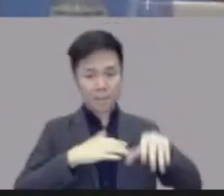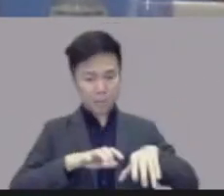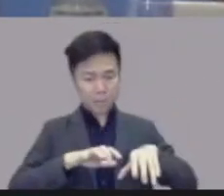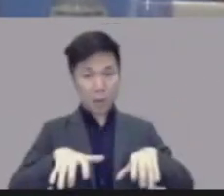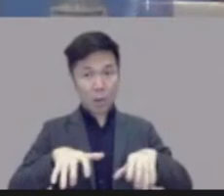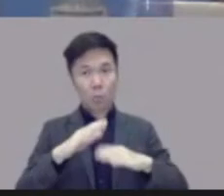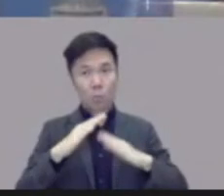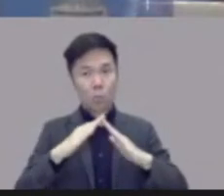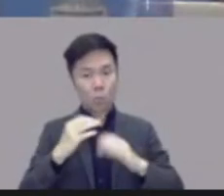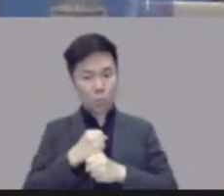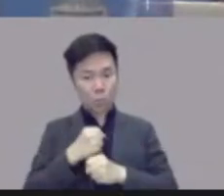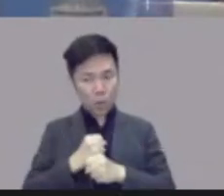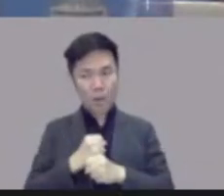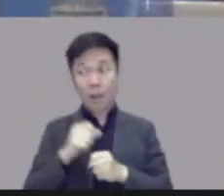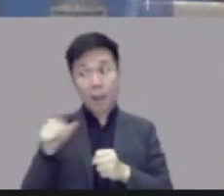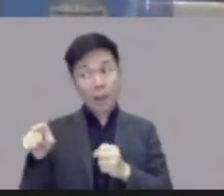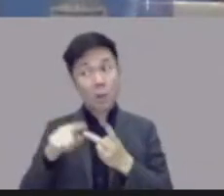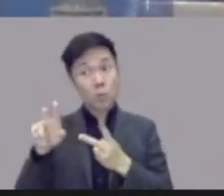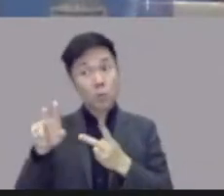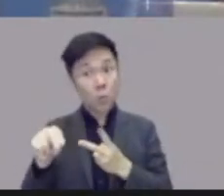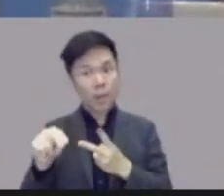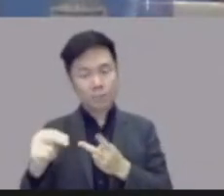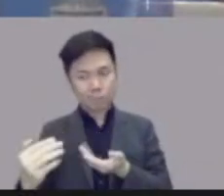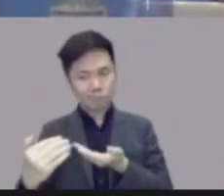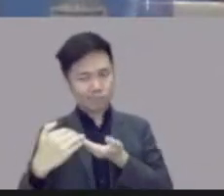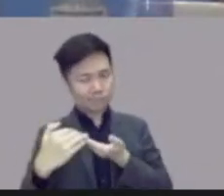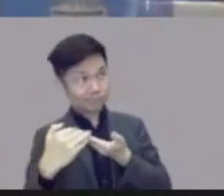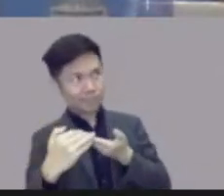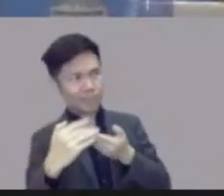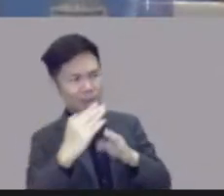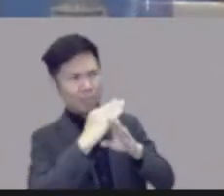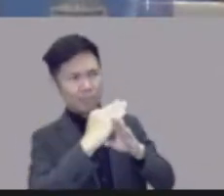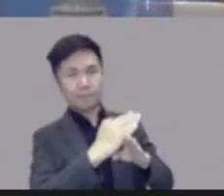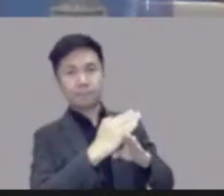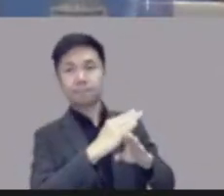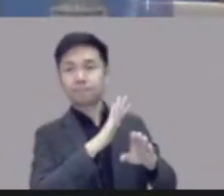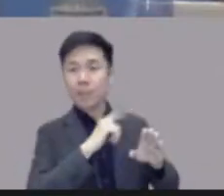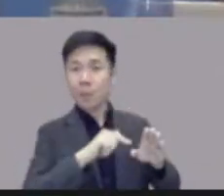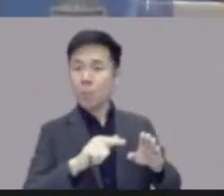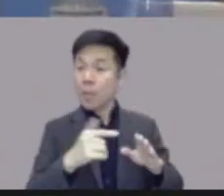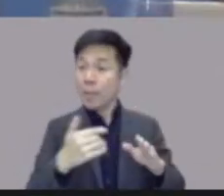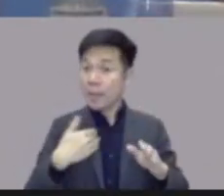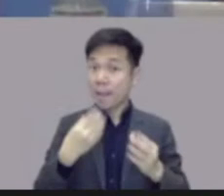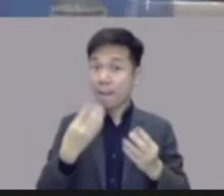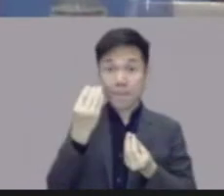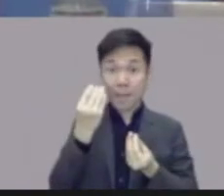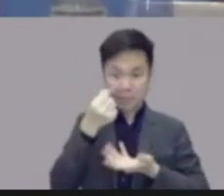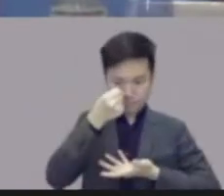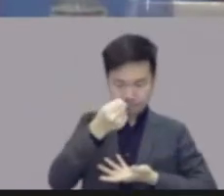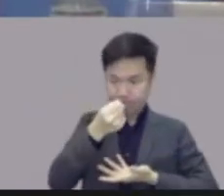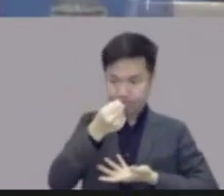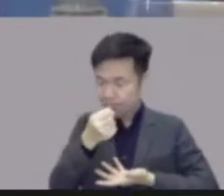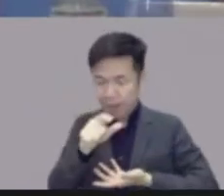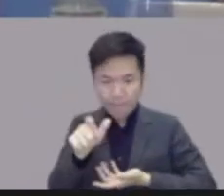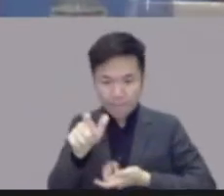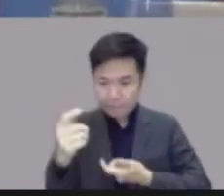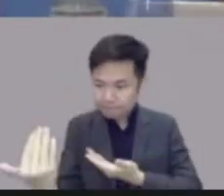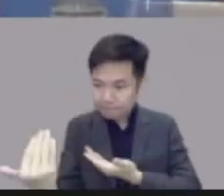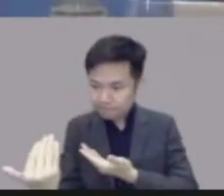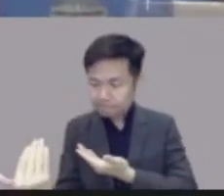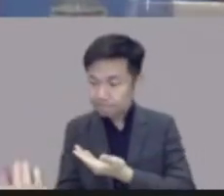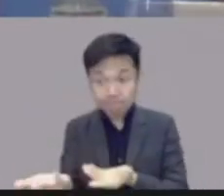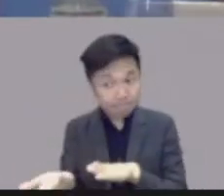general recently we're able to secure funds to embed senior advisors to advise country teams on the triple planetary crisis